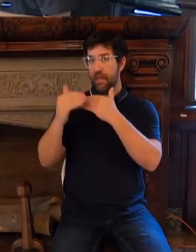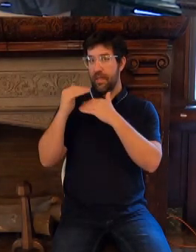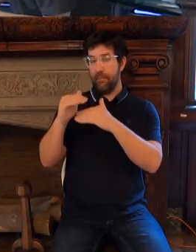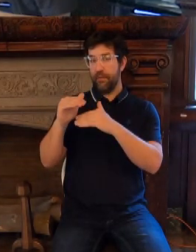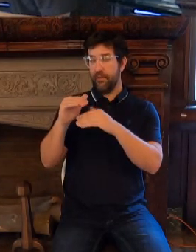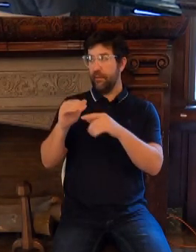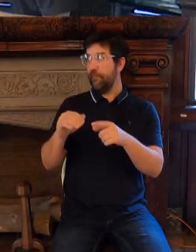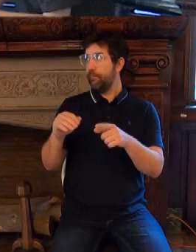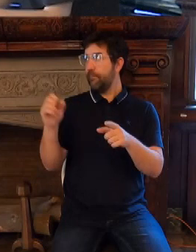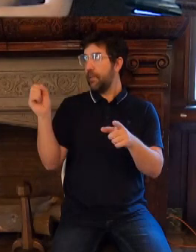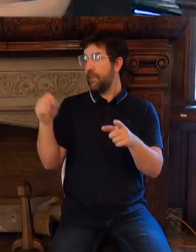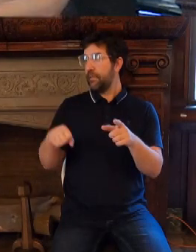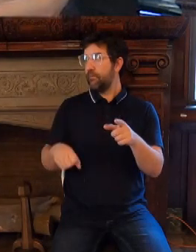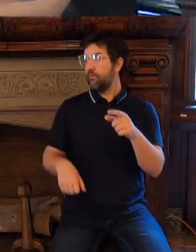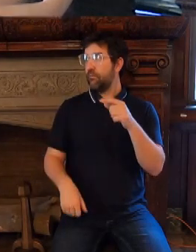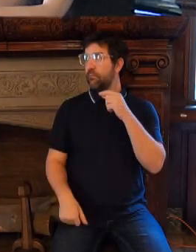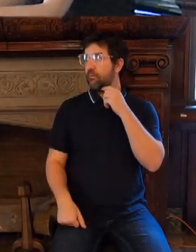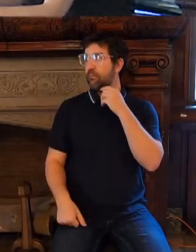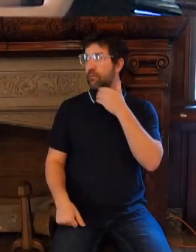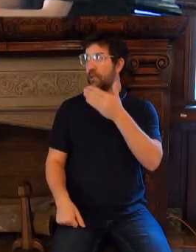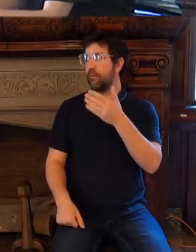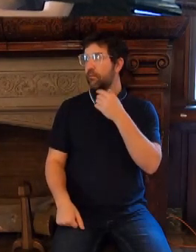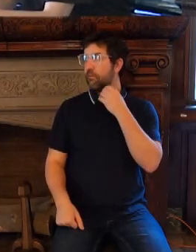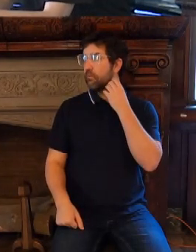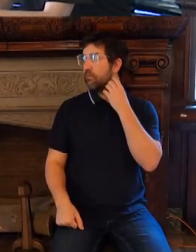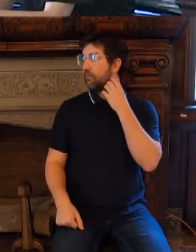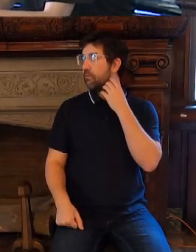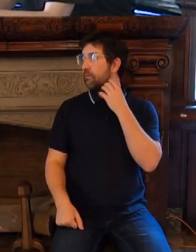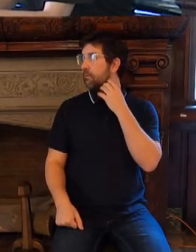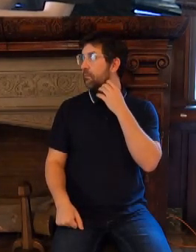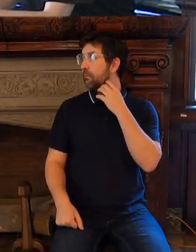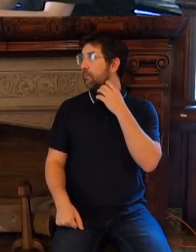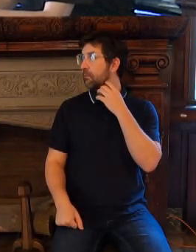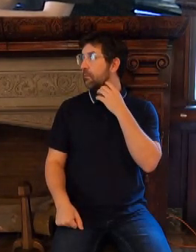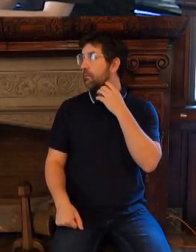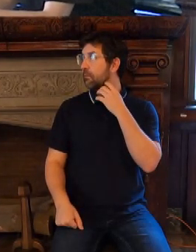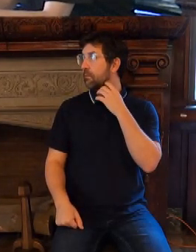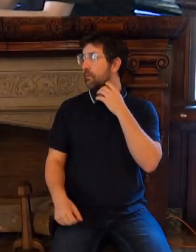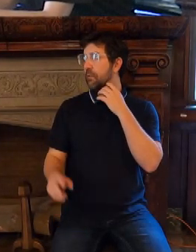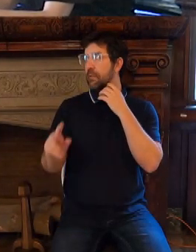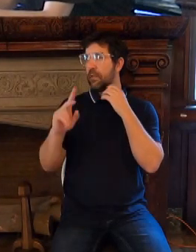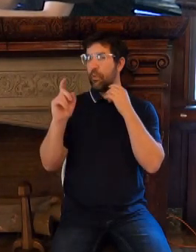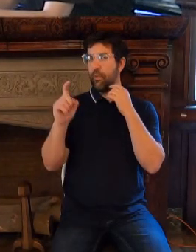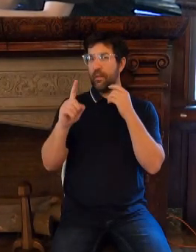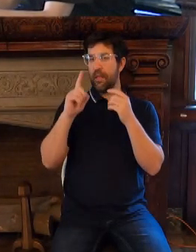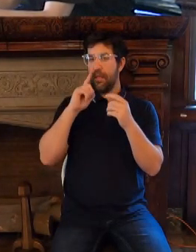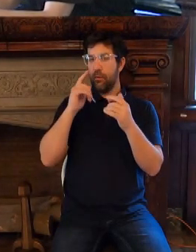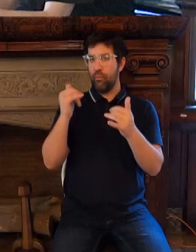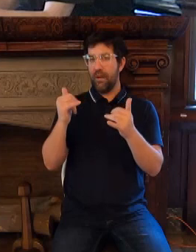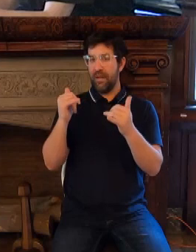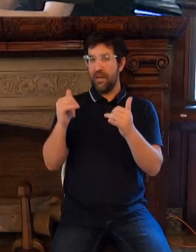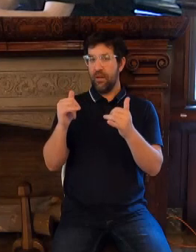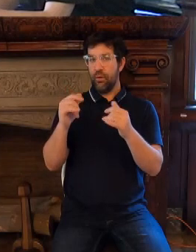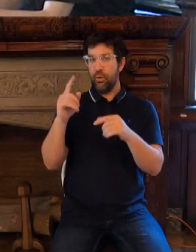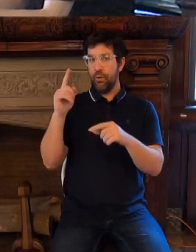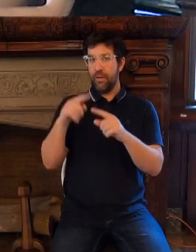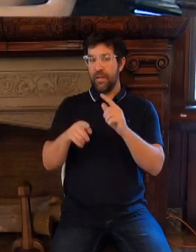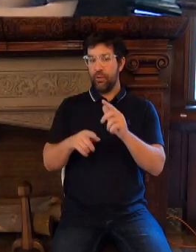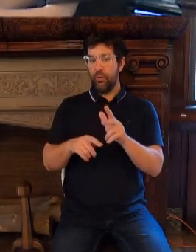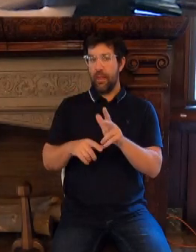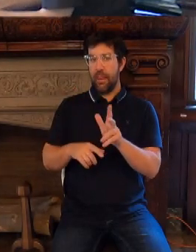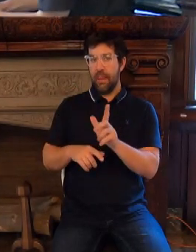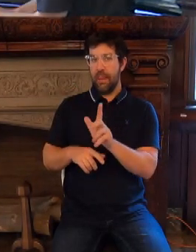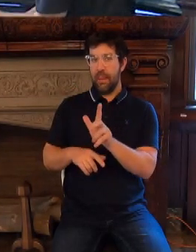longer parking? Yes. Thank you. My second question is, I think currently there's not a way to turn left